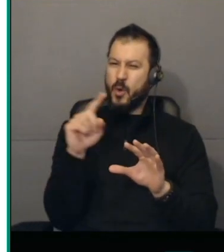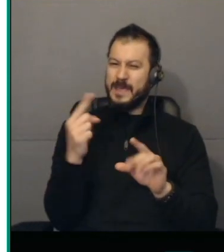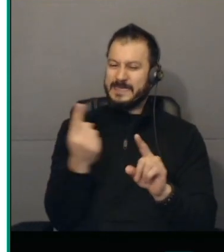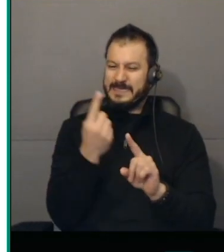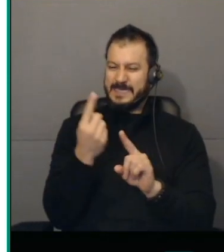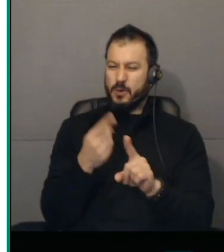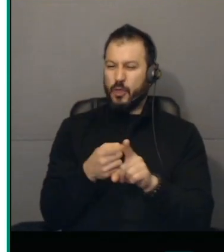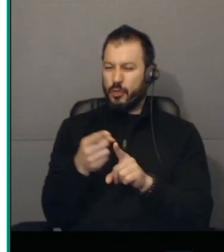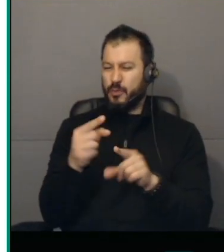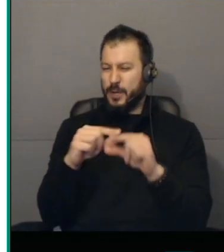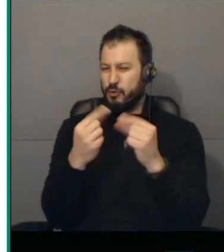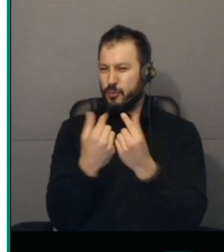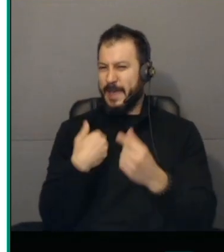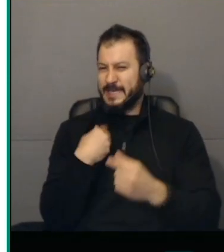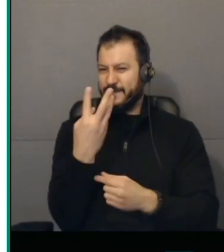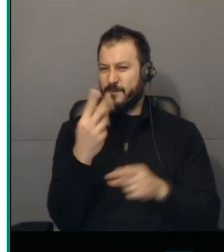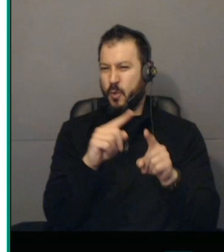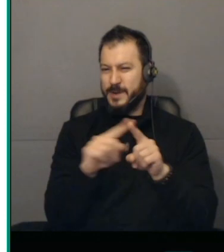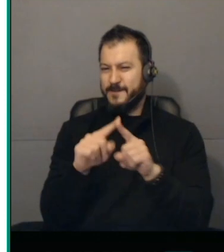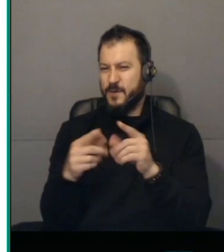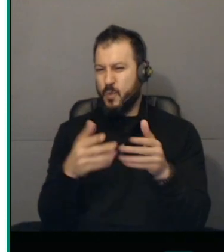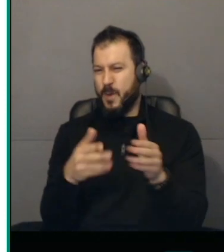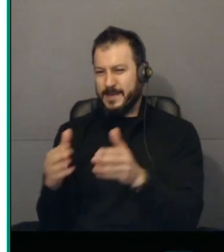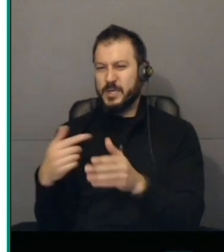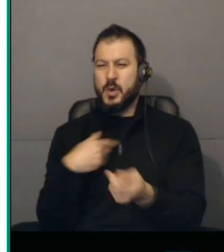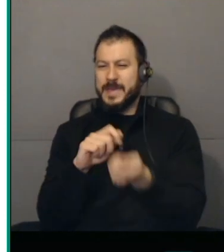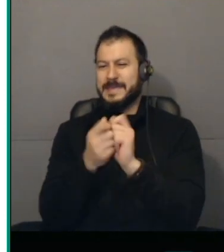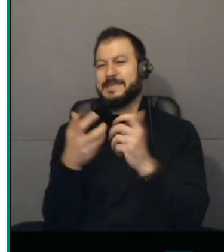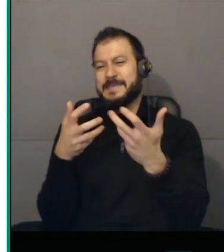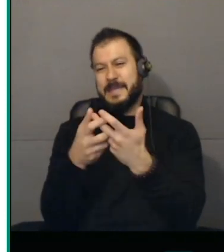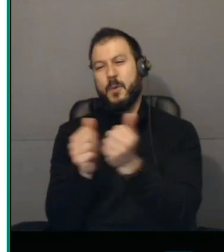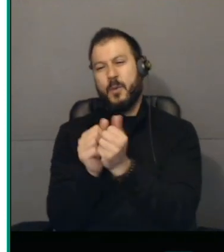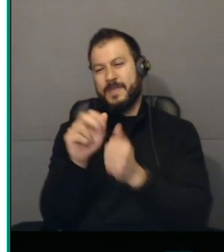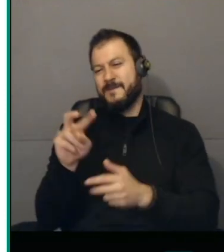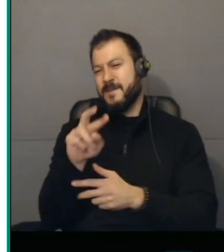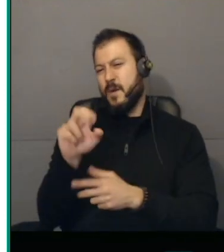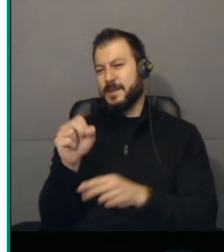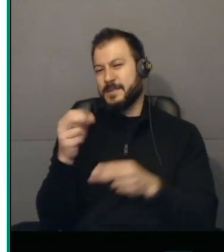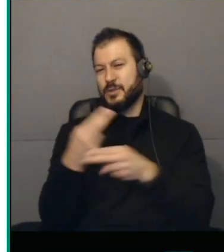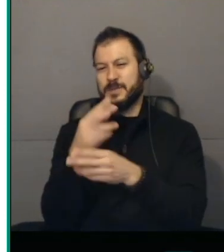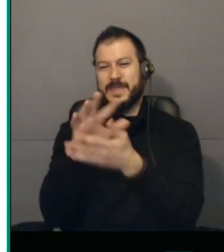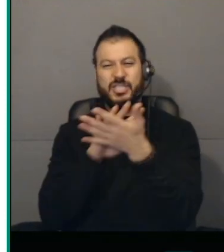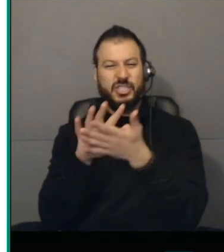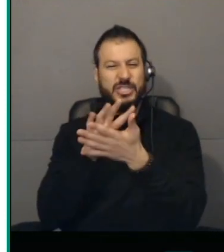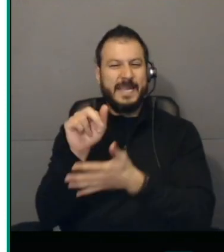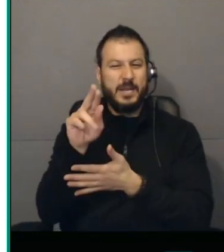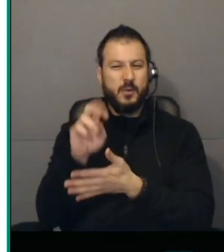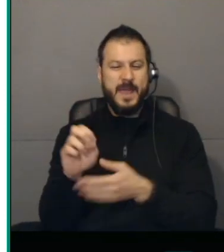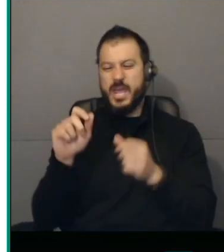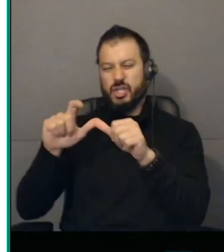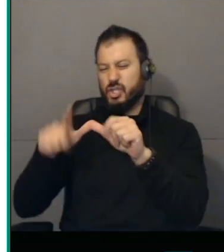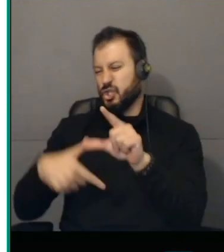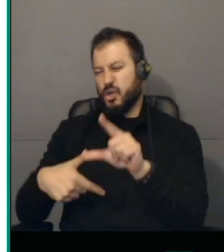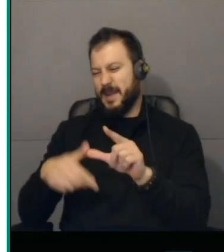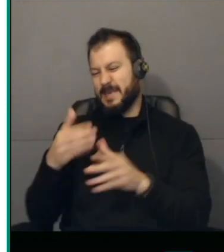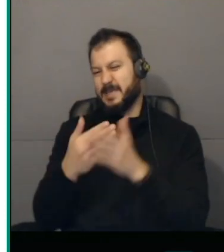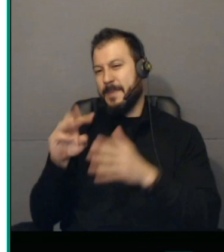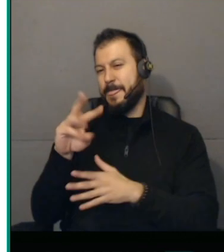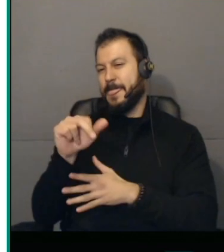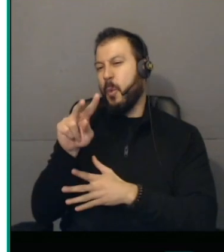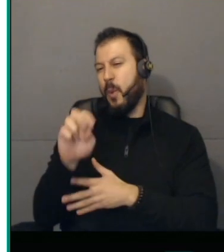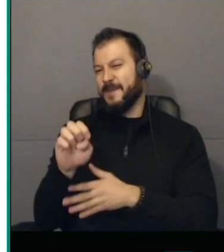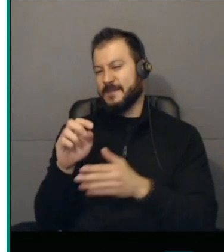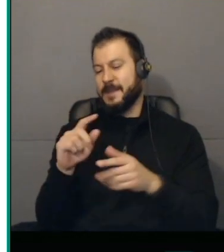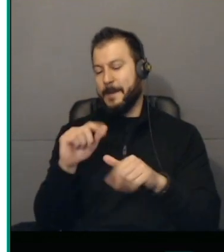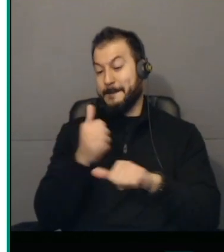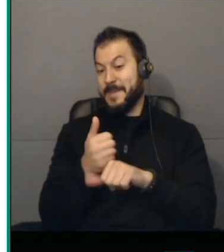single thread group has 4 waves. So we adapt that to work with VRS by using the shading rate and terminating some of those waves based on the shading